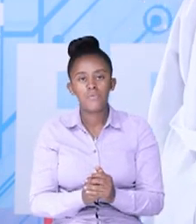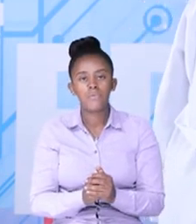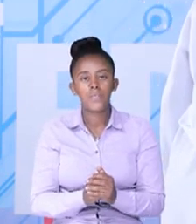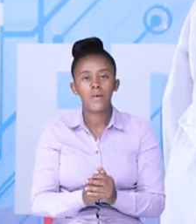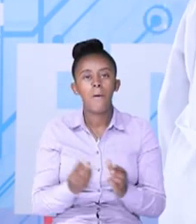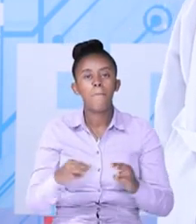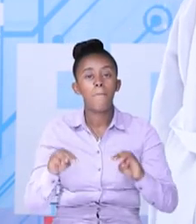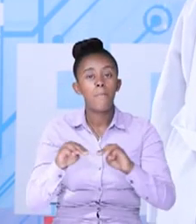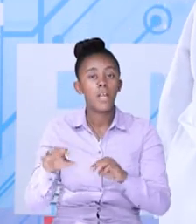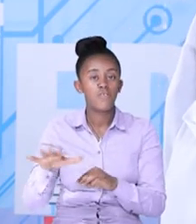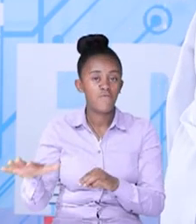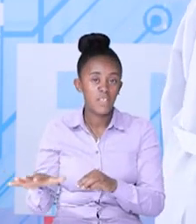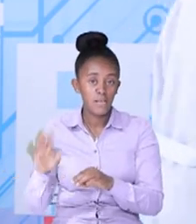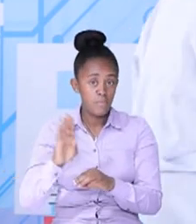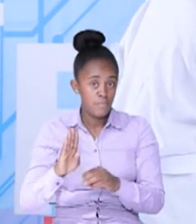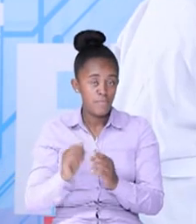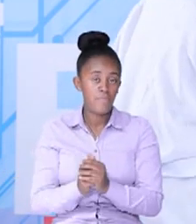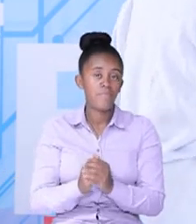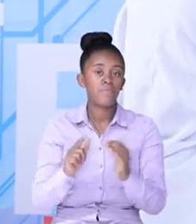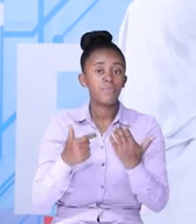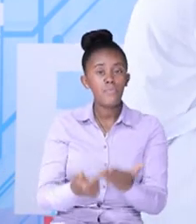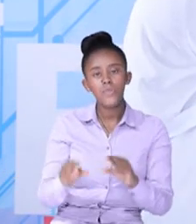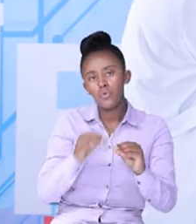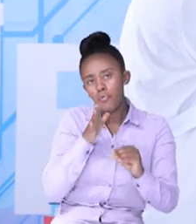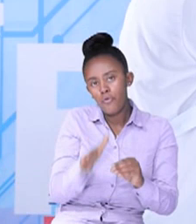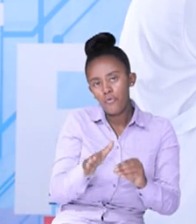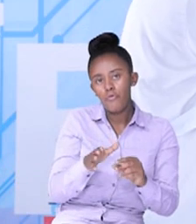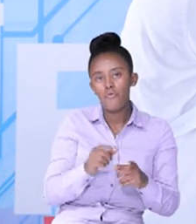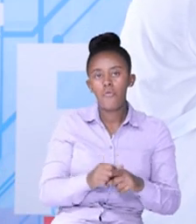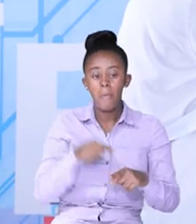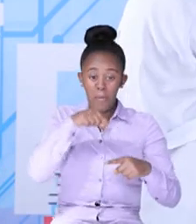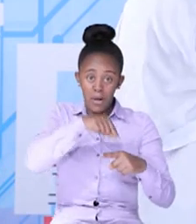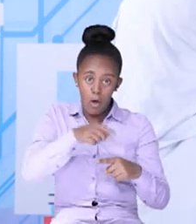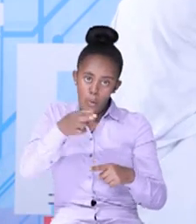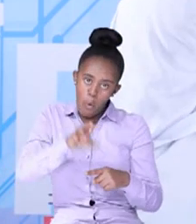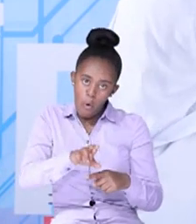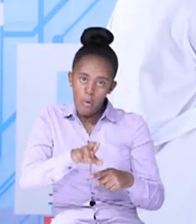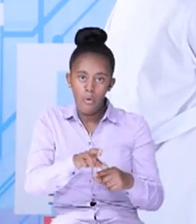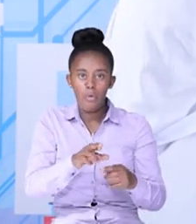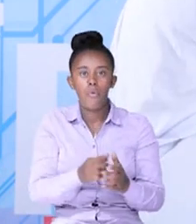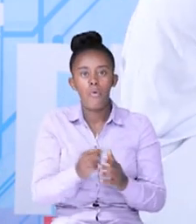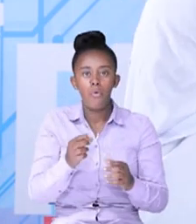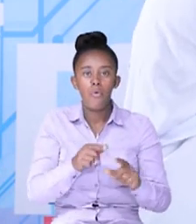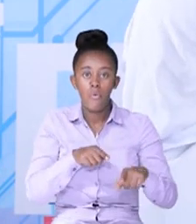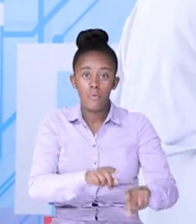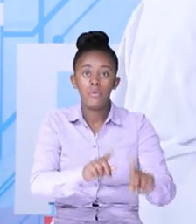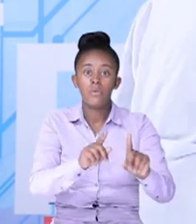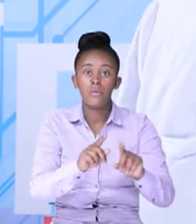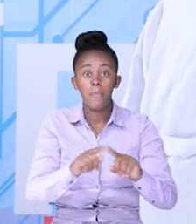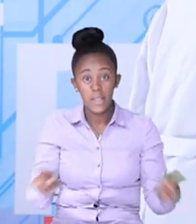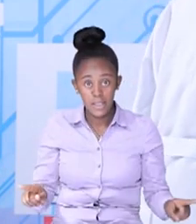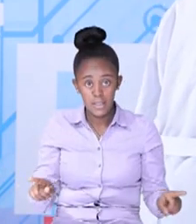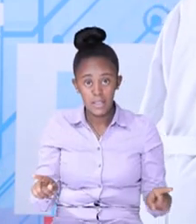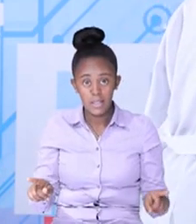a magnetic field. This charged particle is not moving neither perpendicular to the field or parallel to the field,